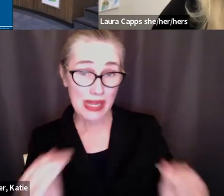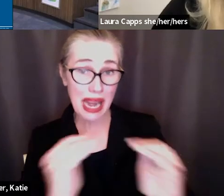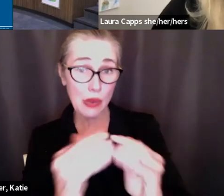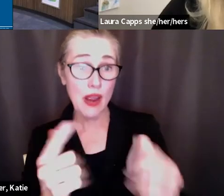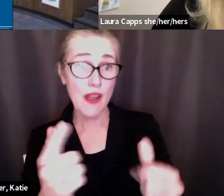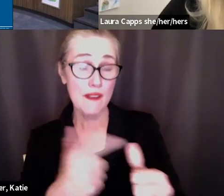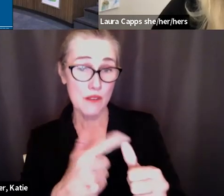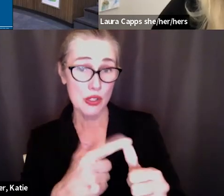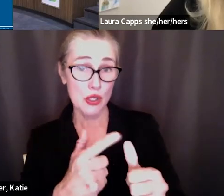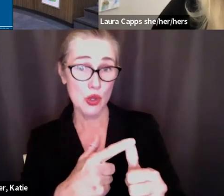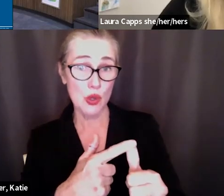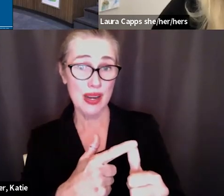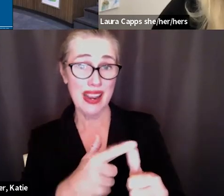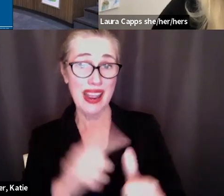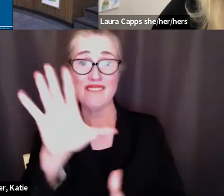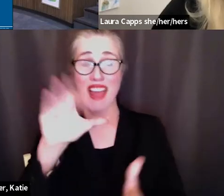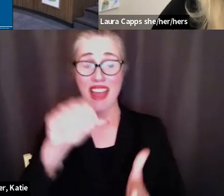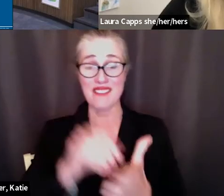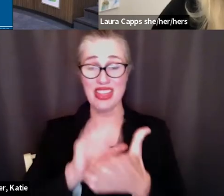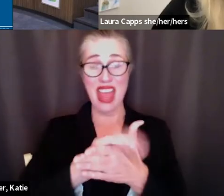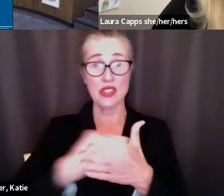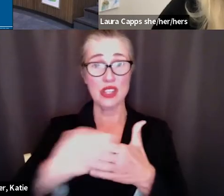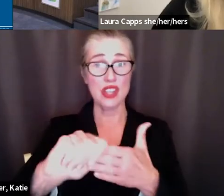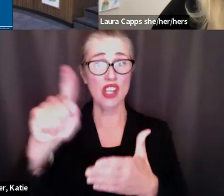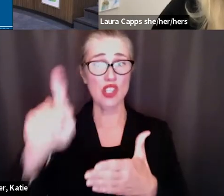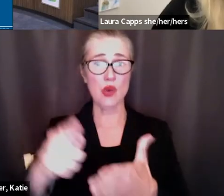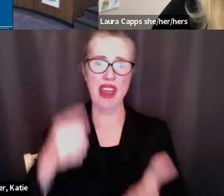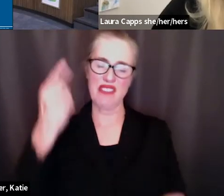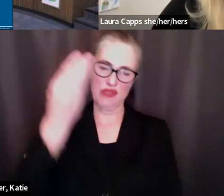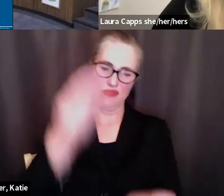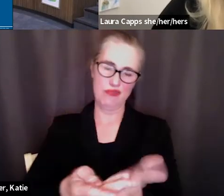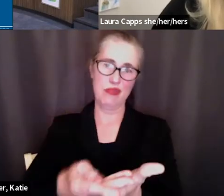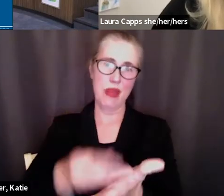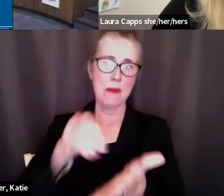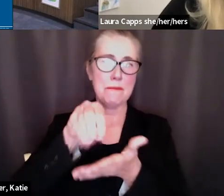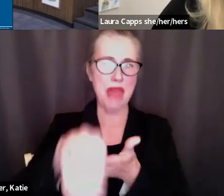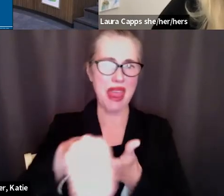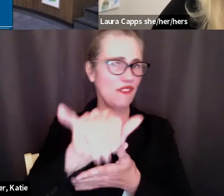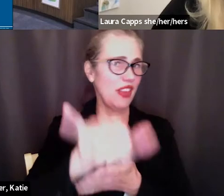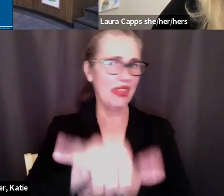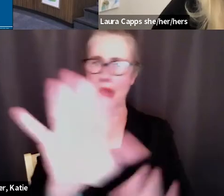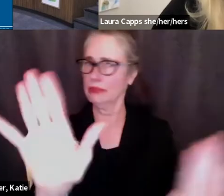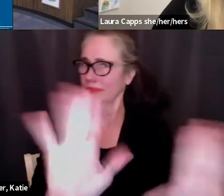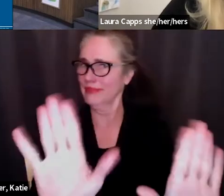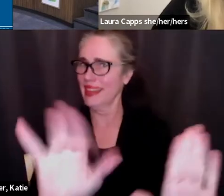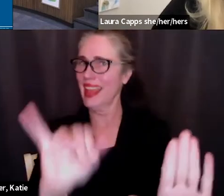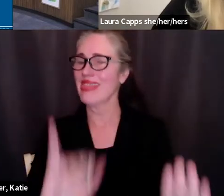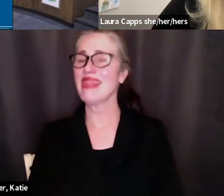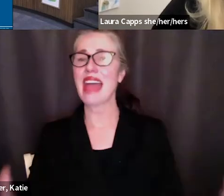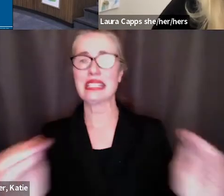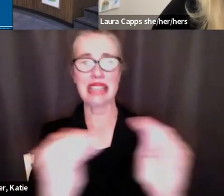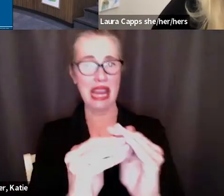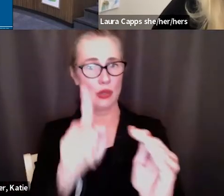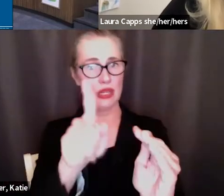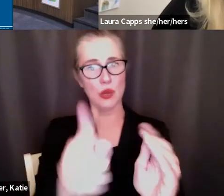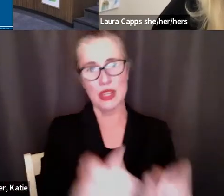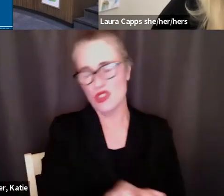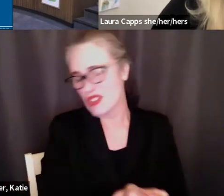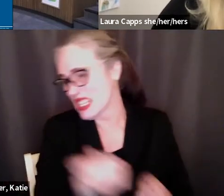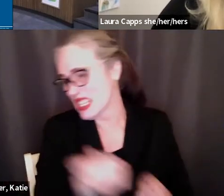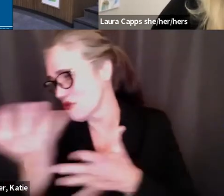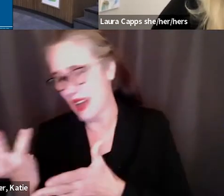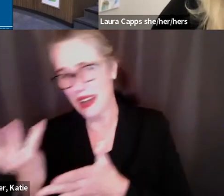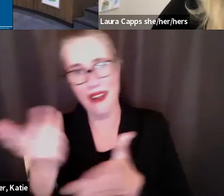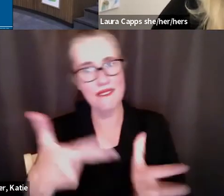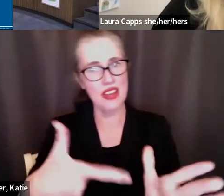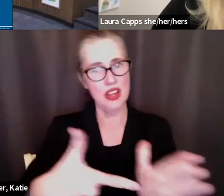get rid of that five thousand dollars where you have to put money on the table to do it that's equity when you get rid of that we know that